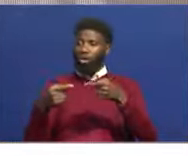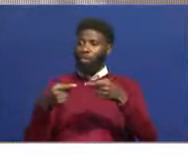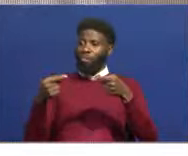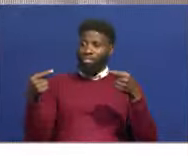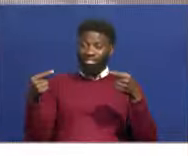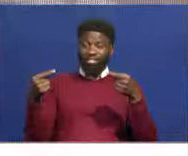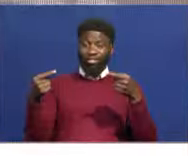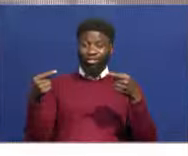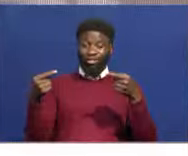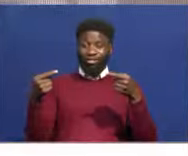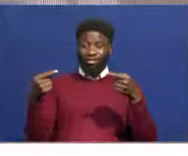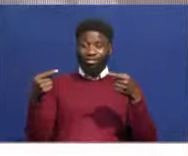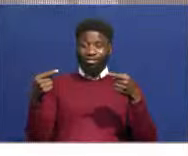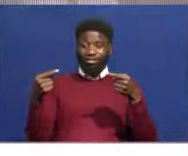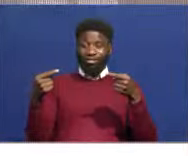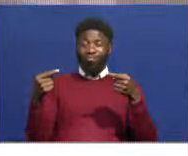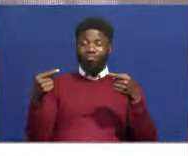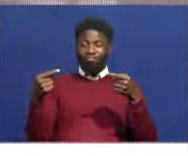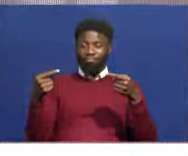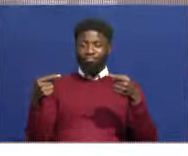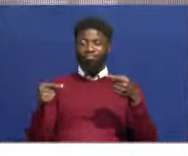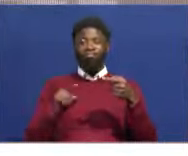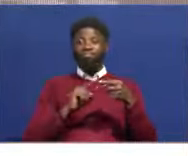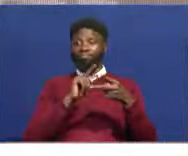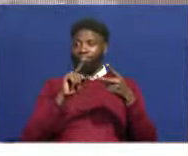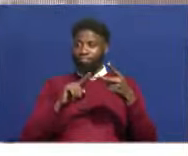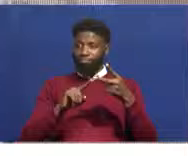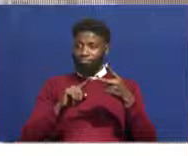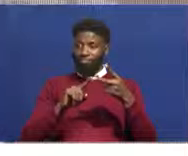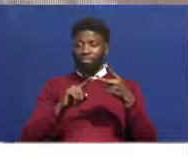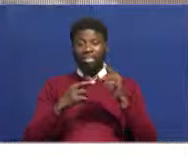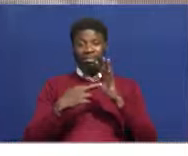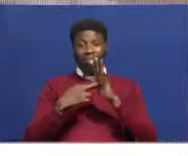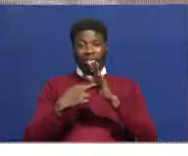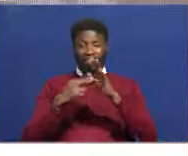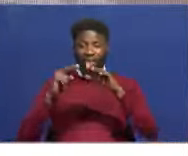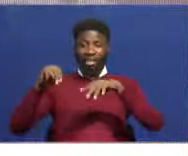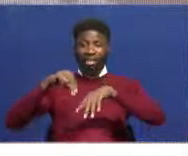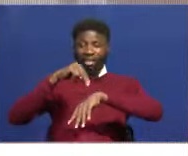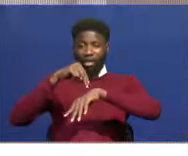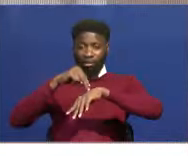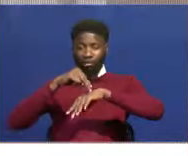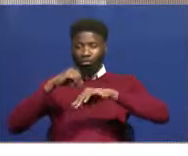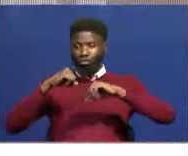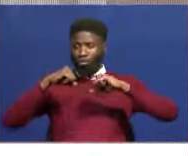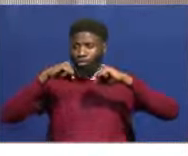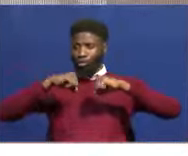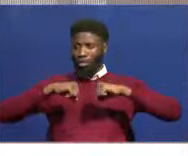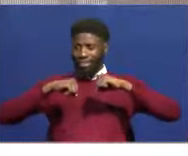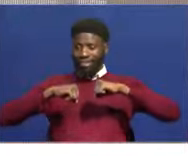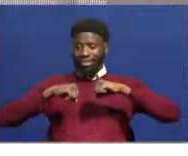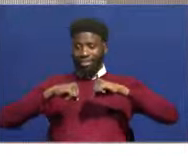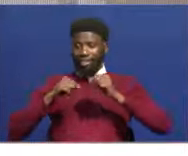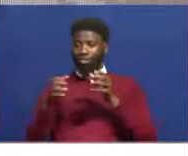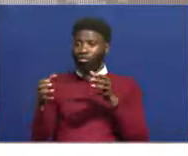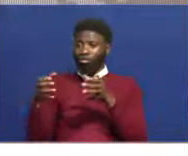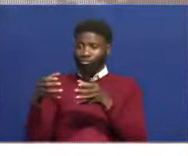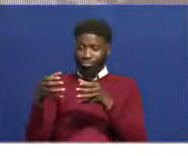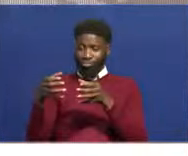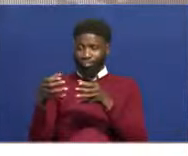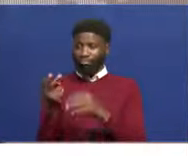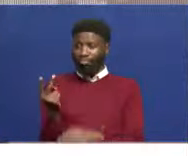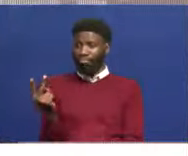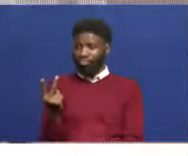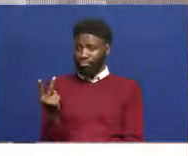movements and on behalf of the National Consensus Forum, I would like